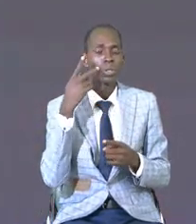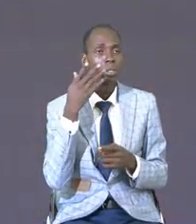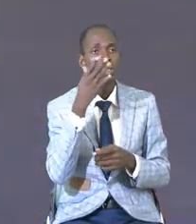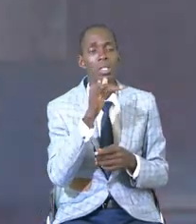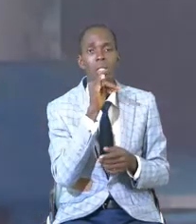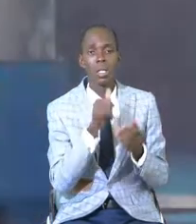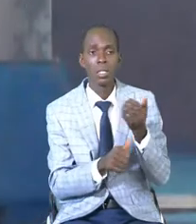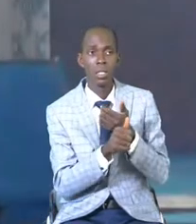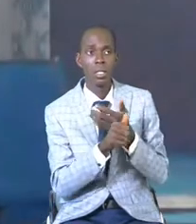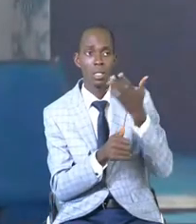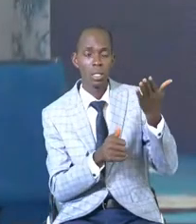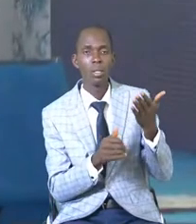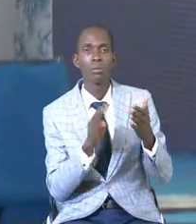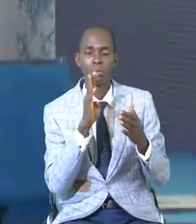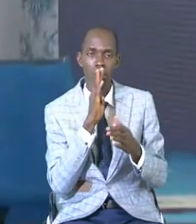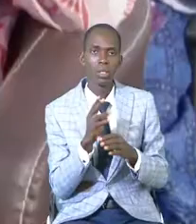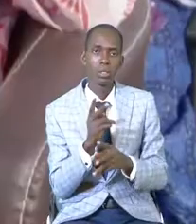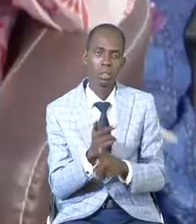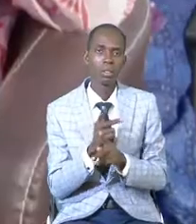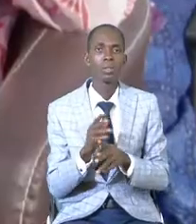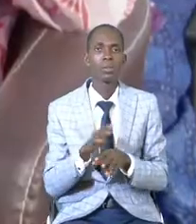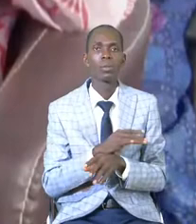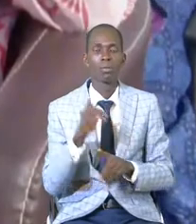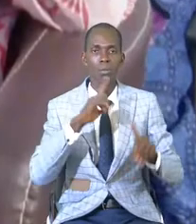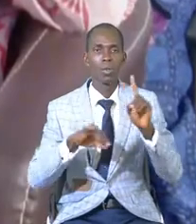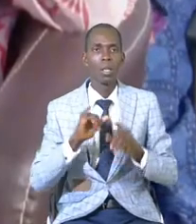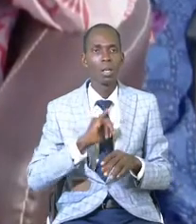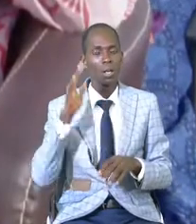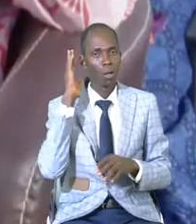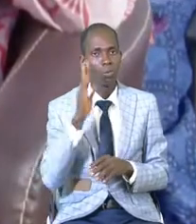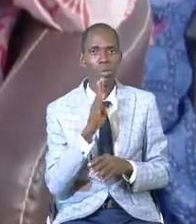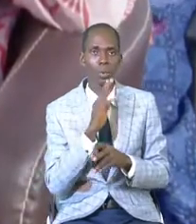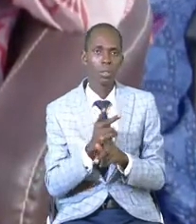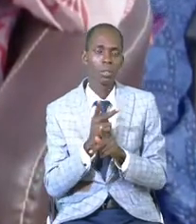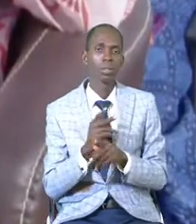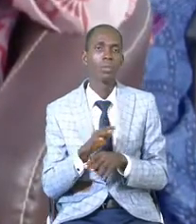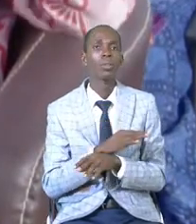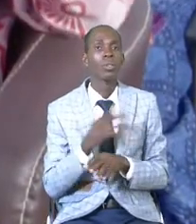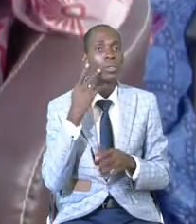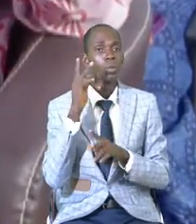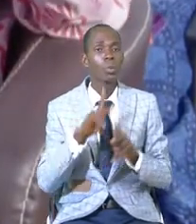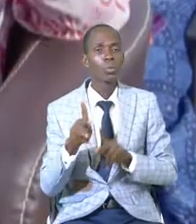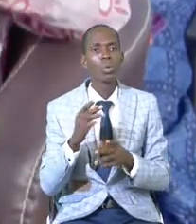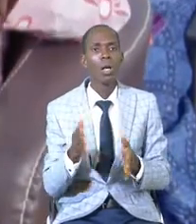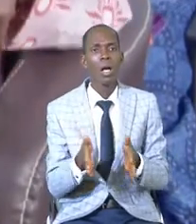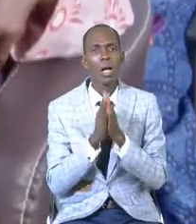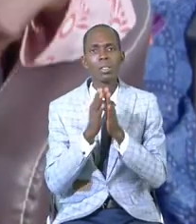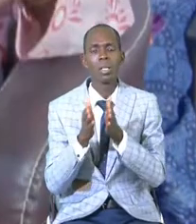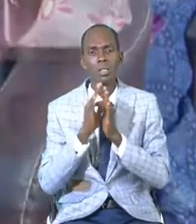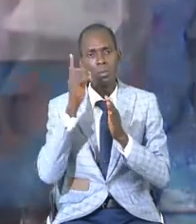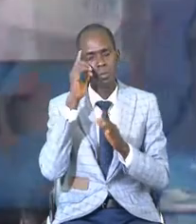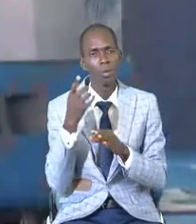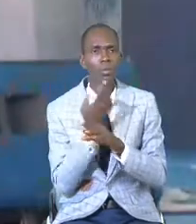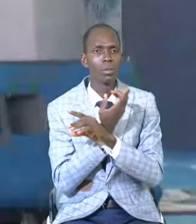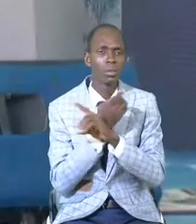will take heed. I said I will take heed. You see the people that are asking for deliverance, you know where they're coming from. You